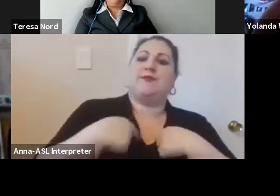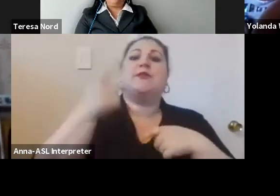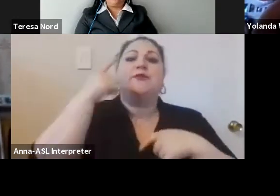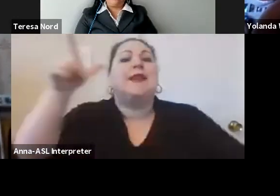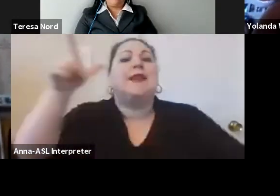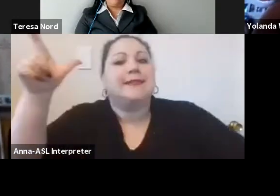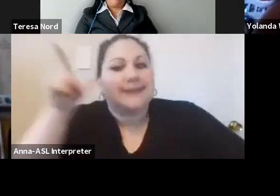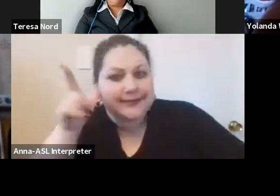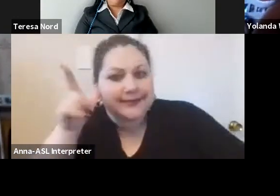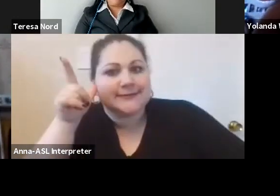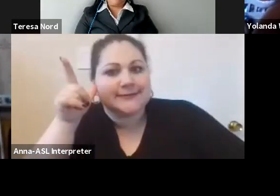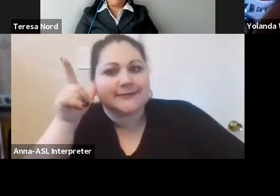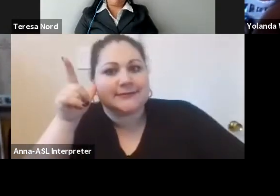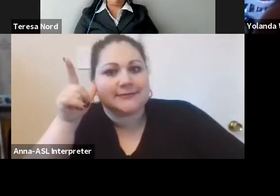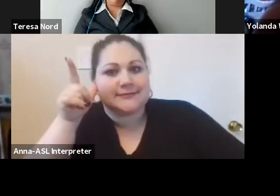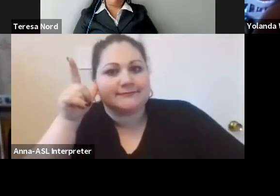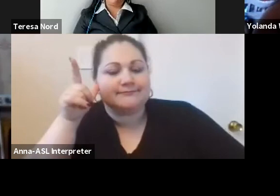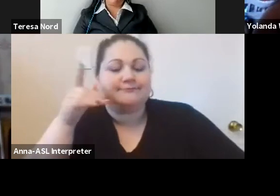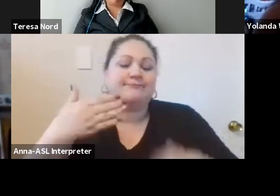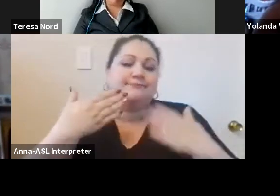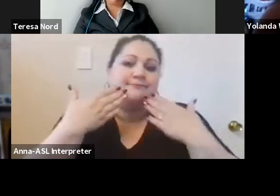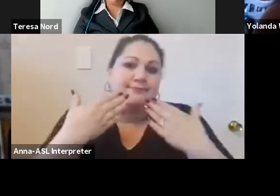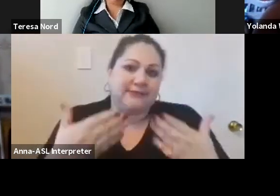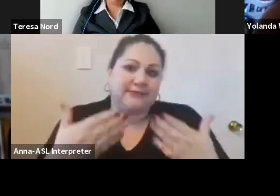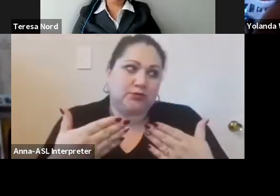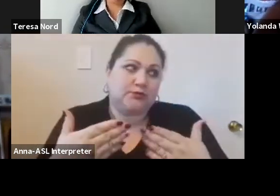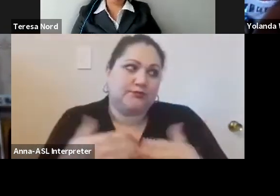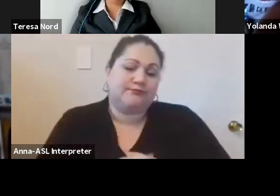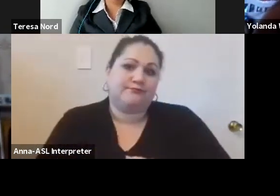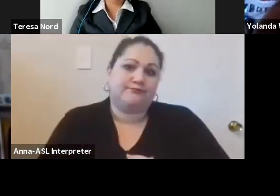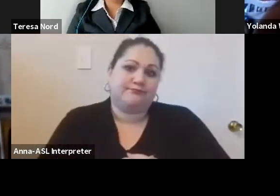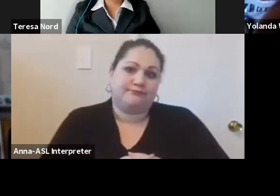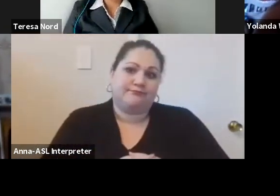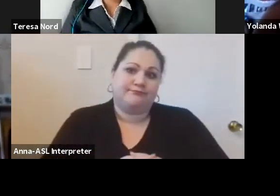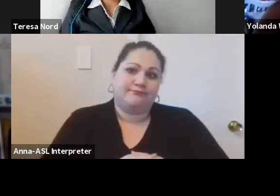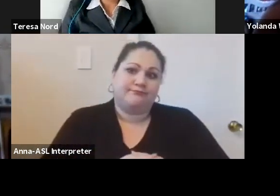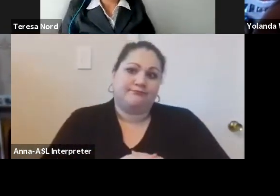and our dialogue. Thank you. Thank you.